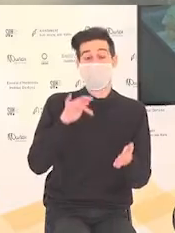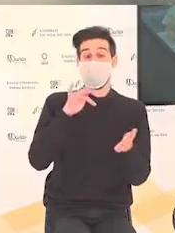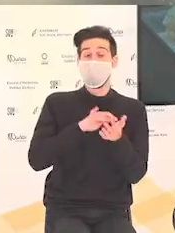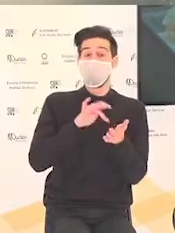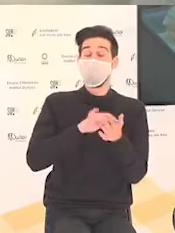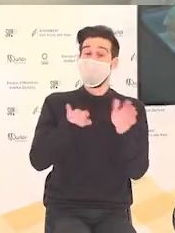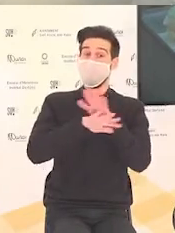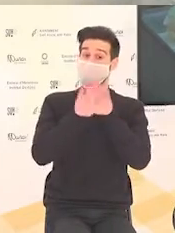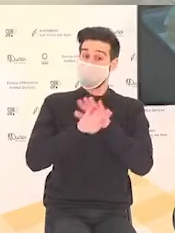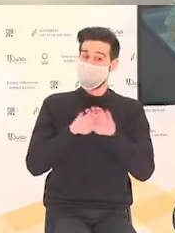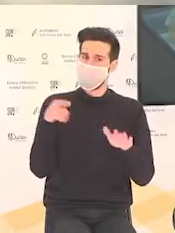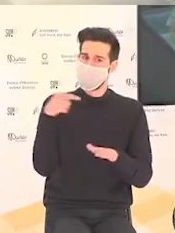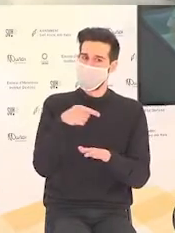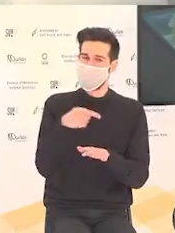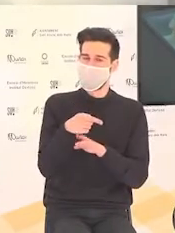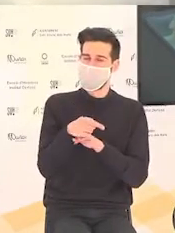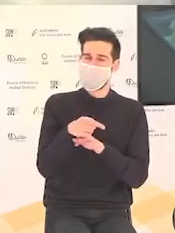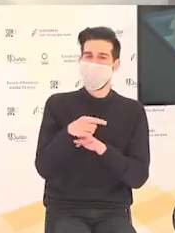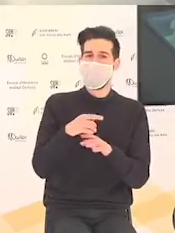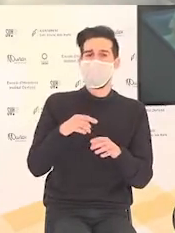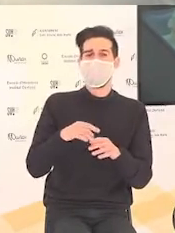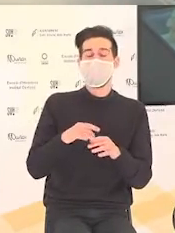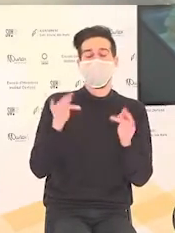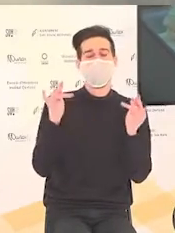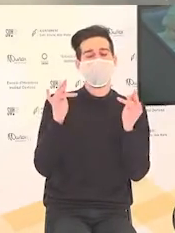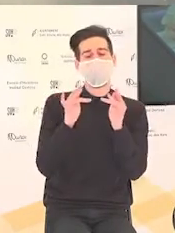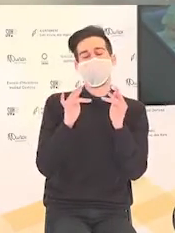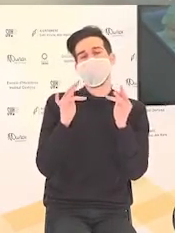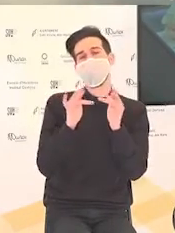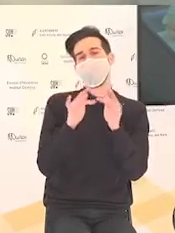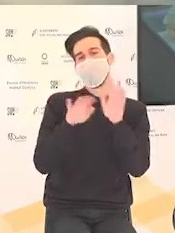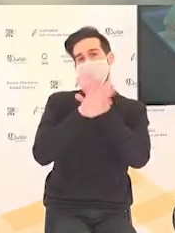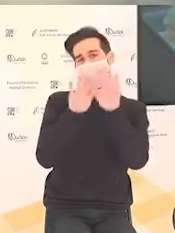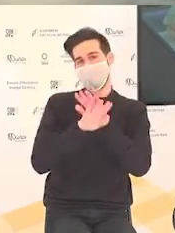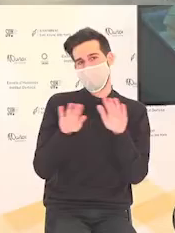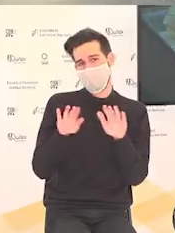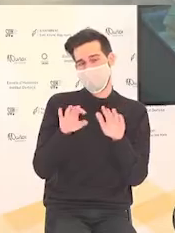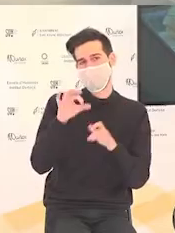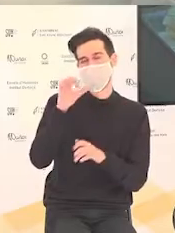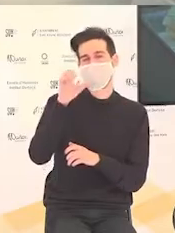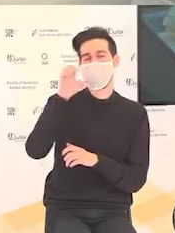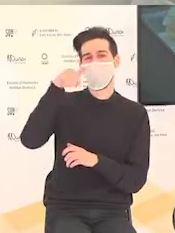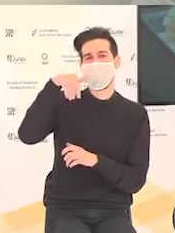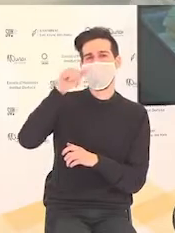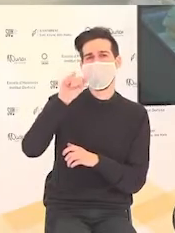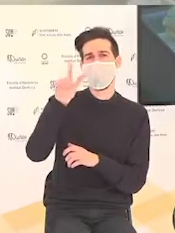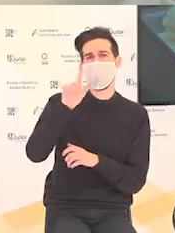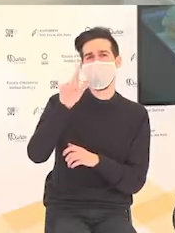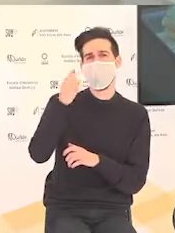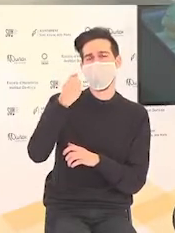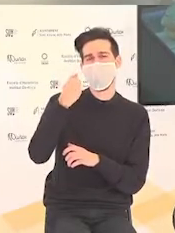terminado esto, voy a darle el toque final con las semillas de fruta de la pasión. But before